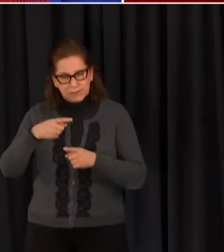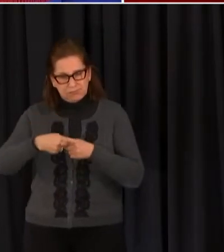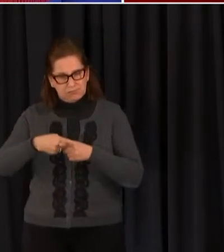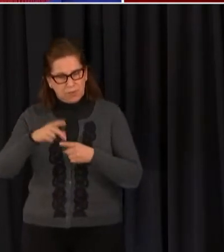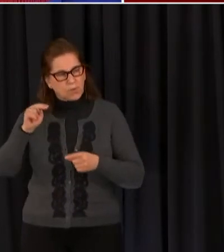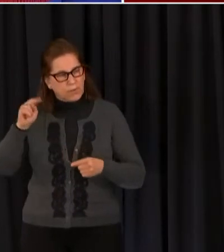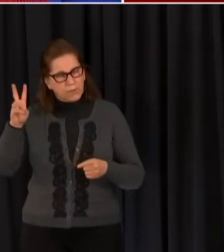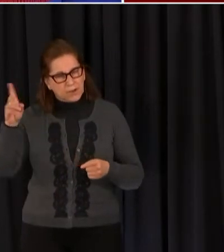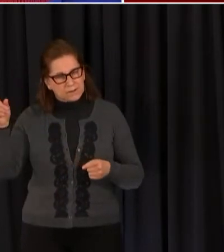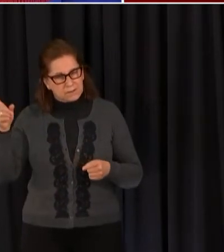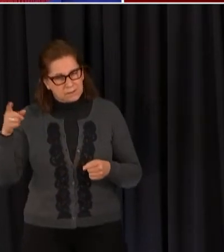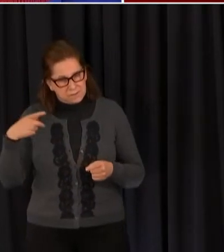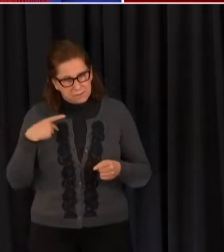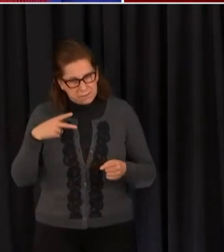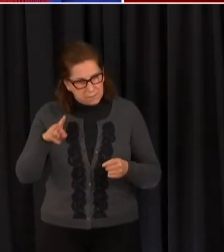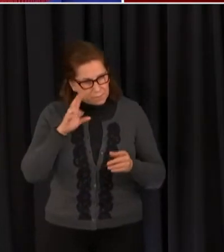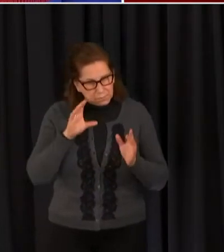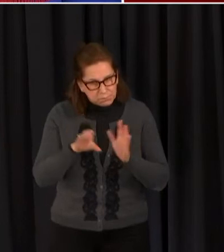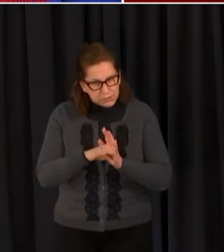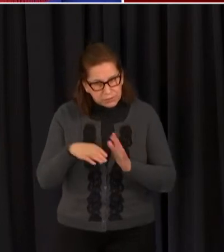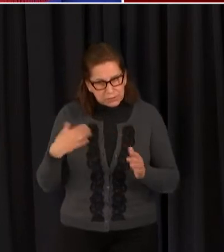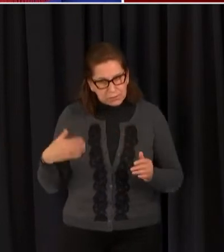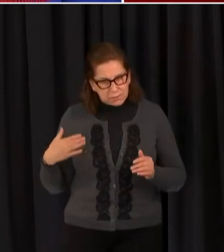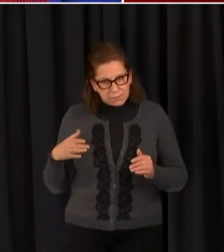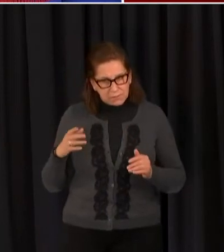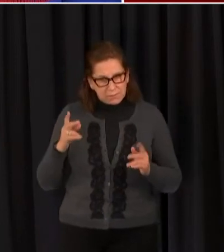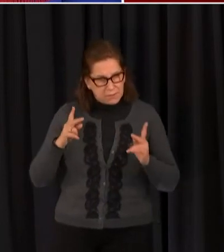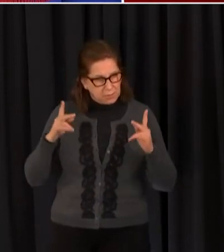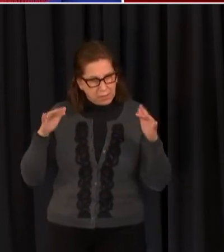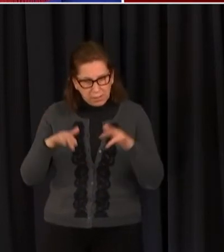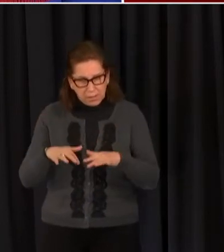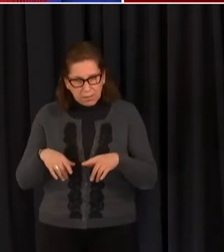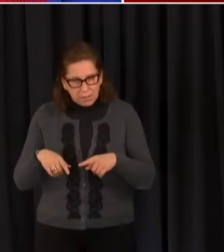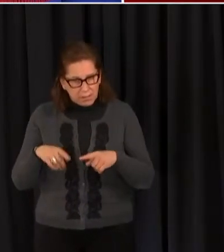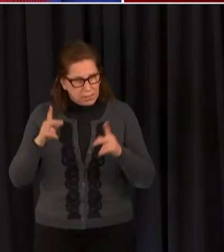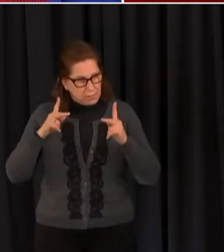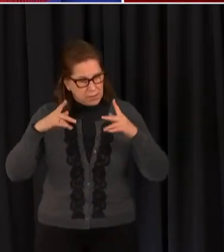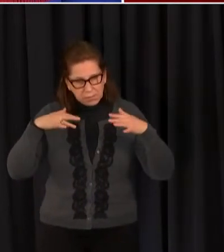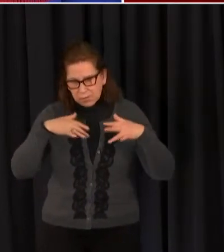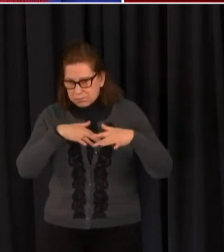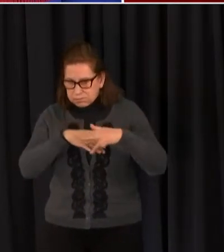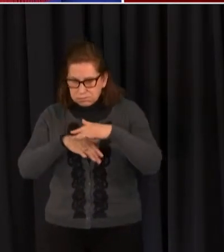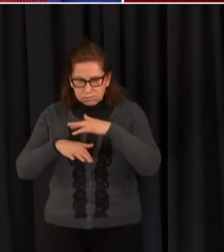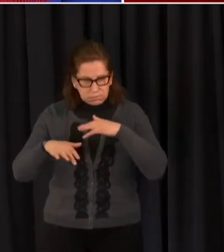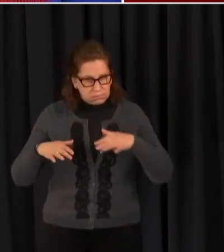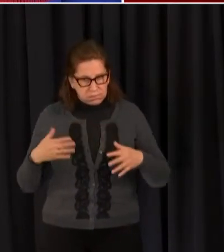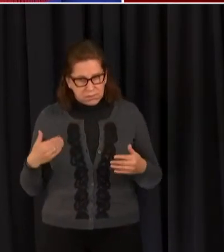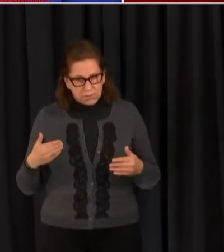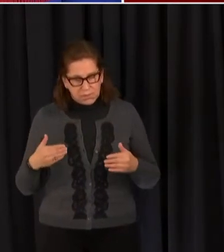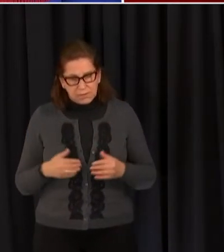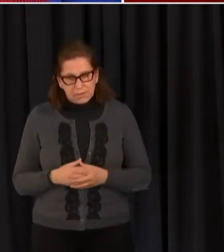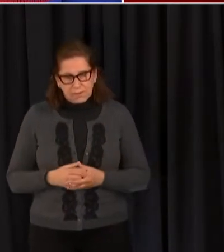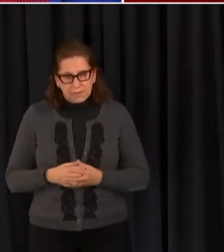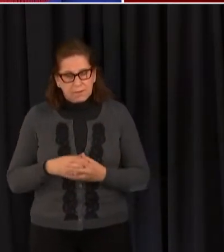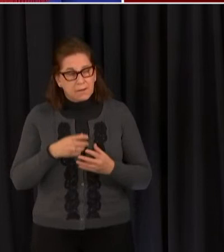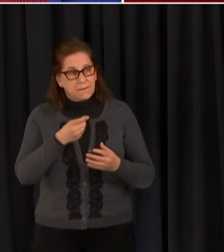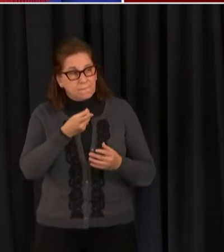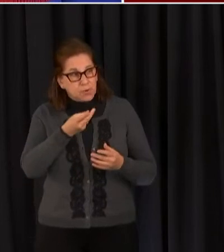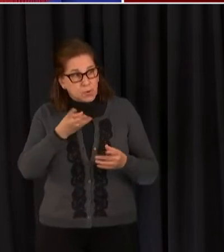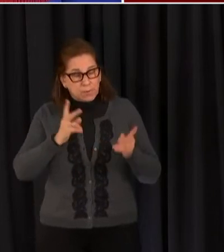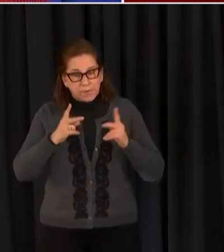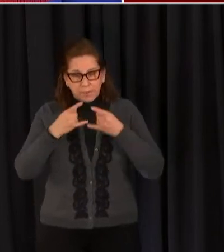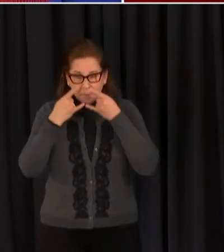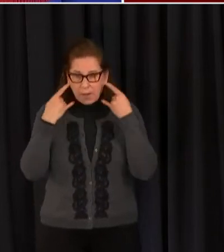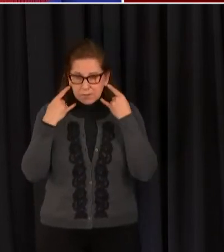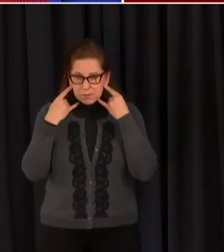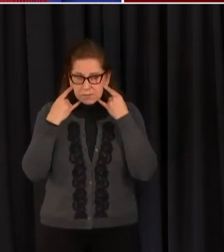is, when I looked at it, I thought I was looking at something from another year. Then I noticed a few people had masks on. We're talking about